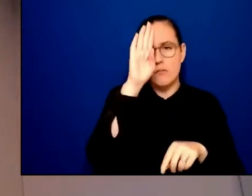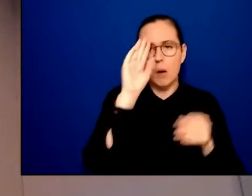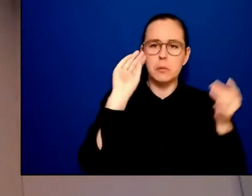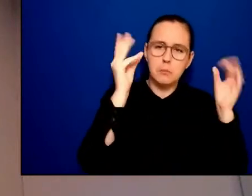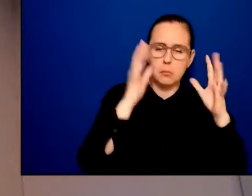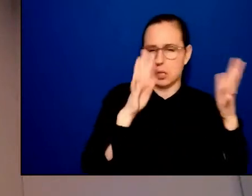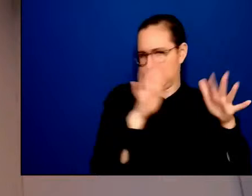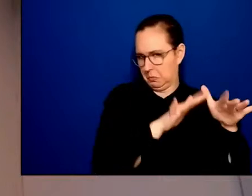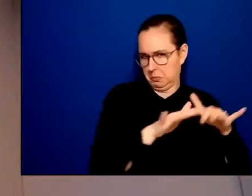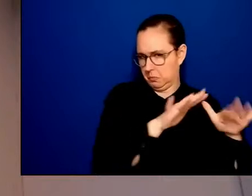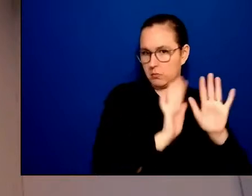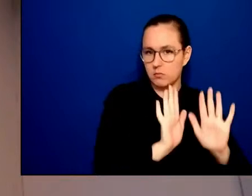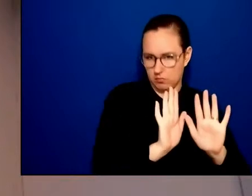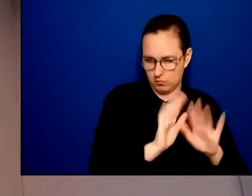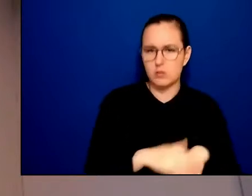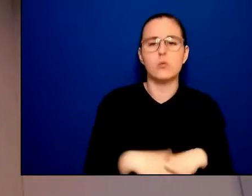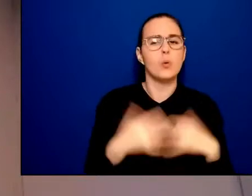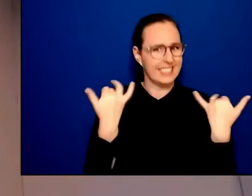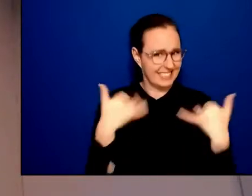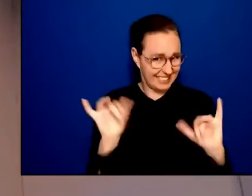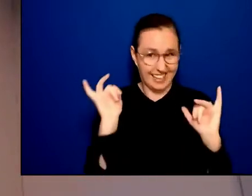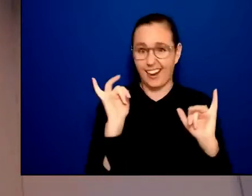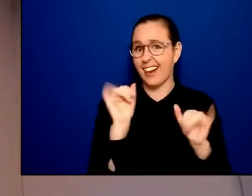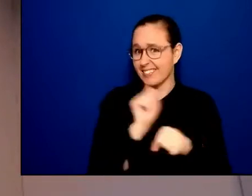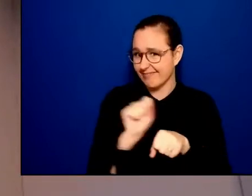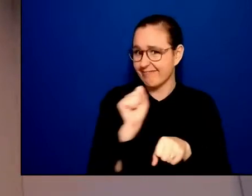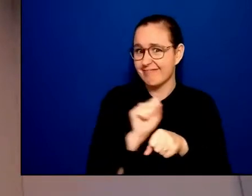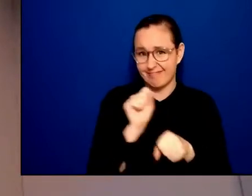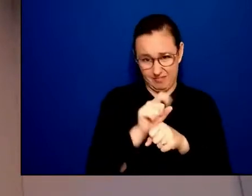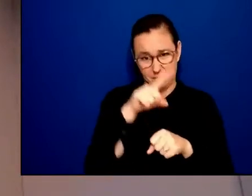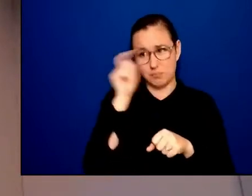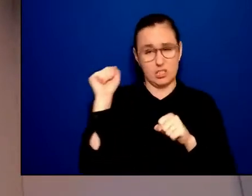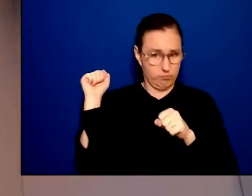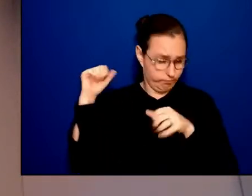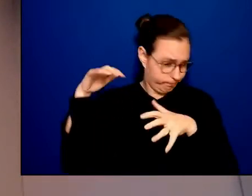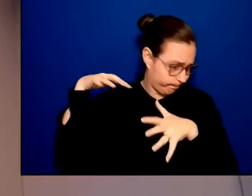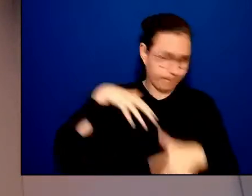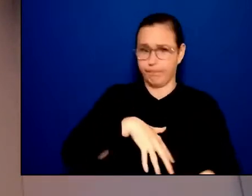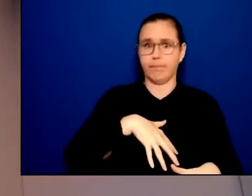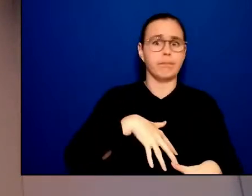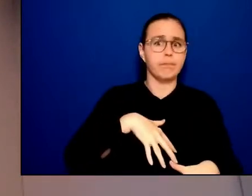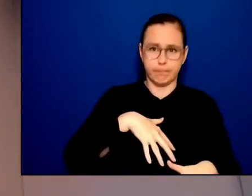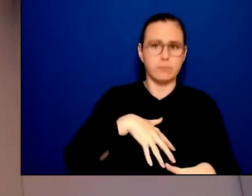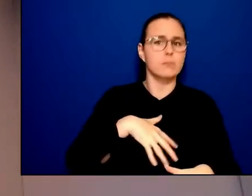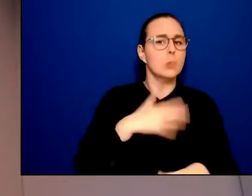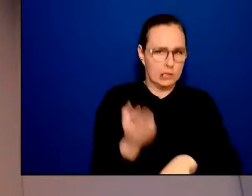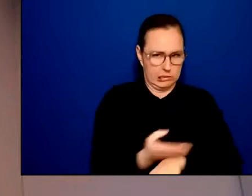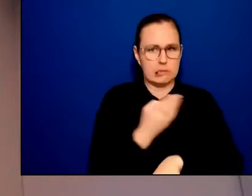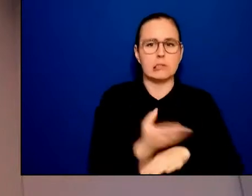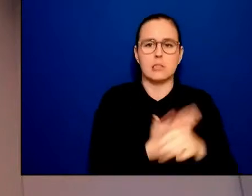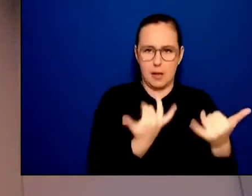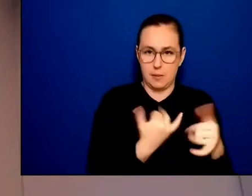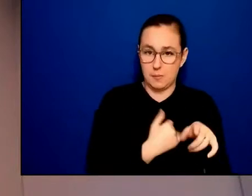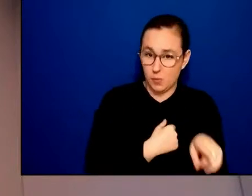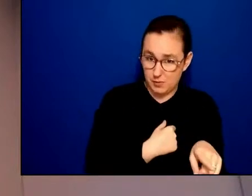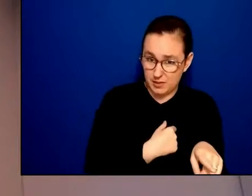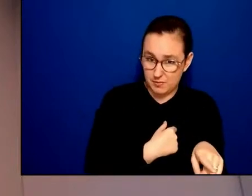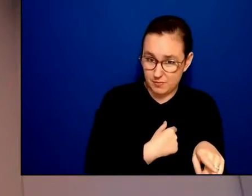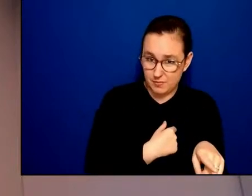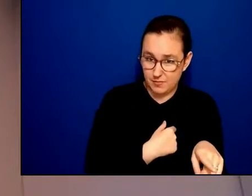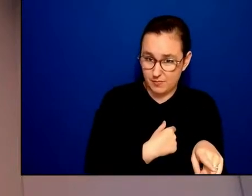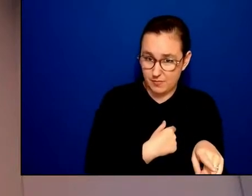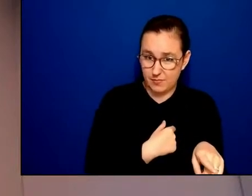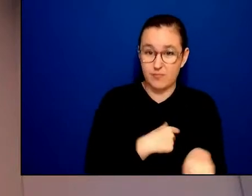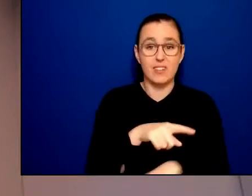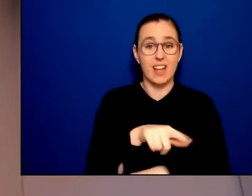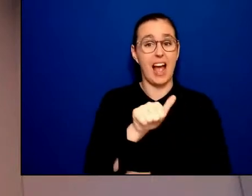but significant amount of material on that stretch of Highway 7. East of Agassiz, we also have a few sites of